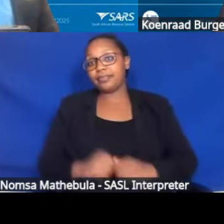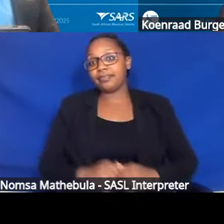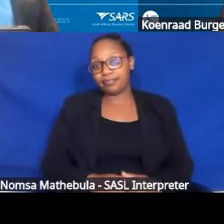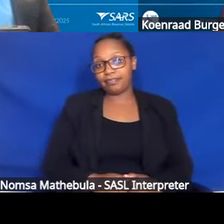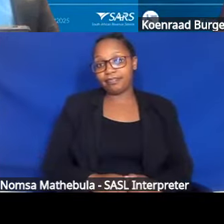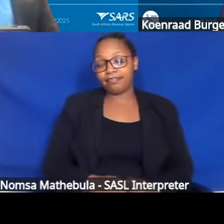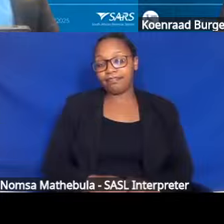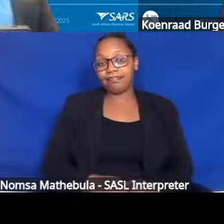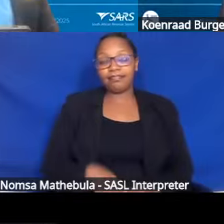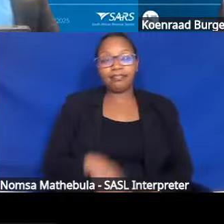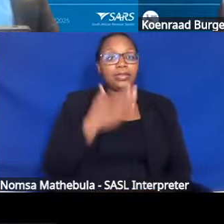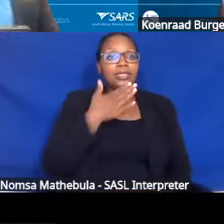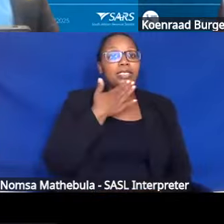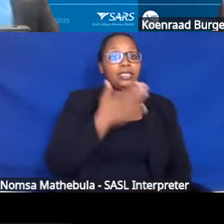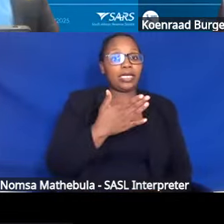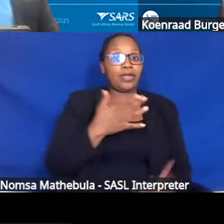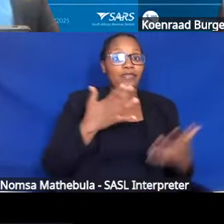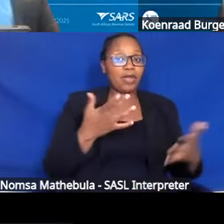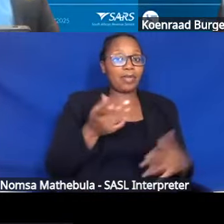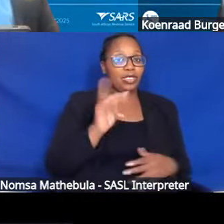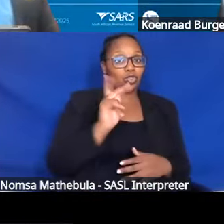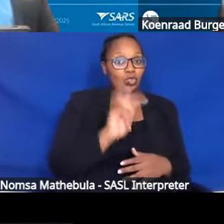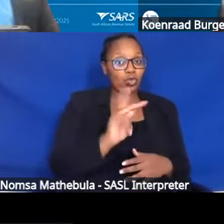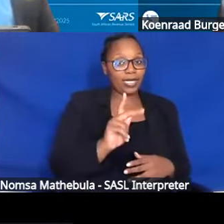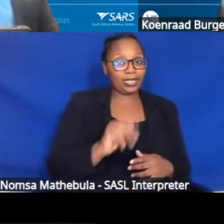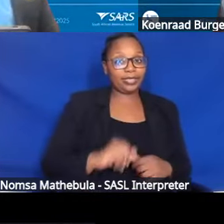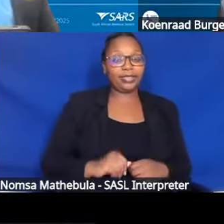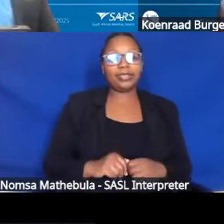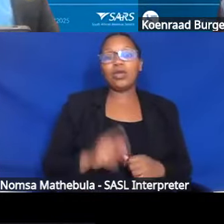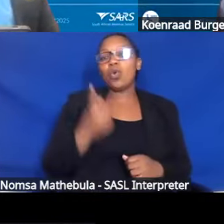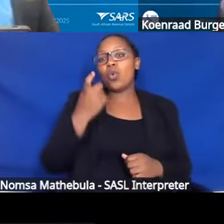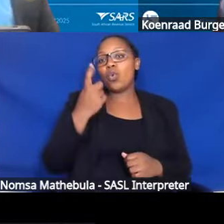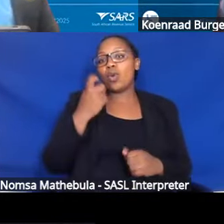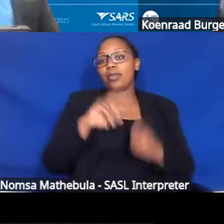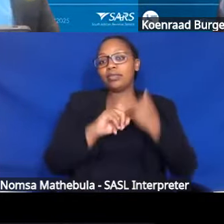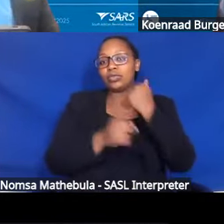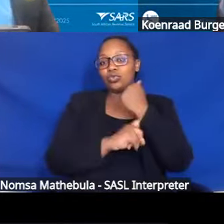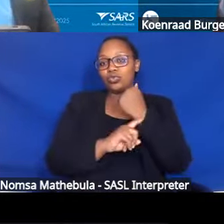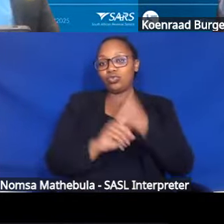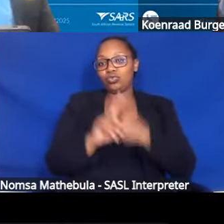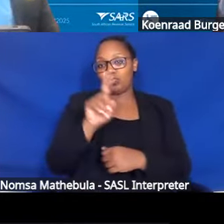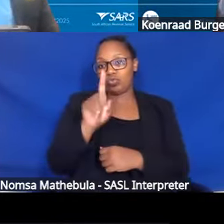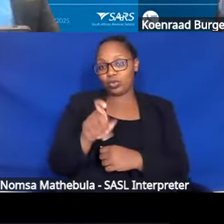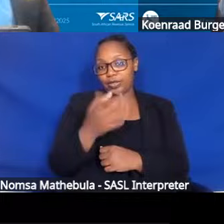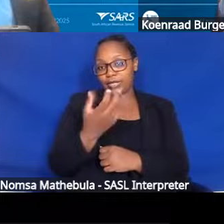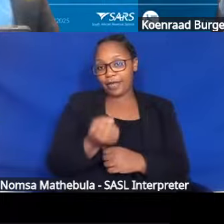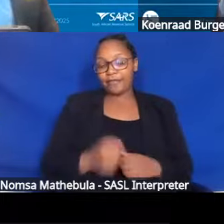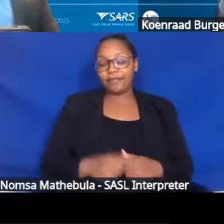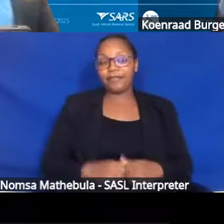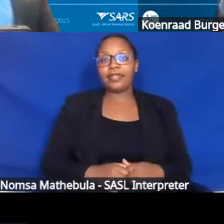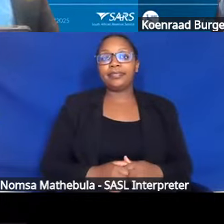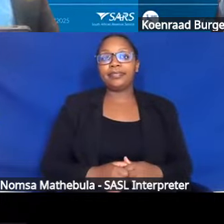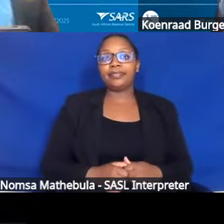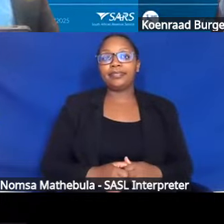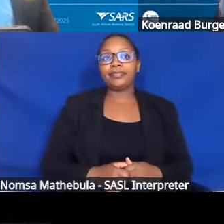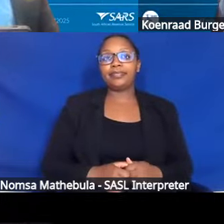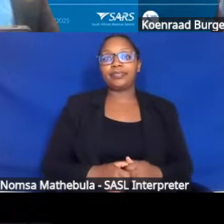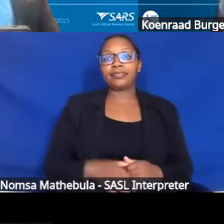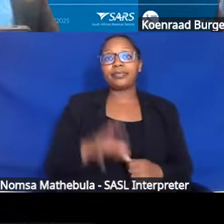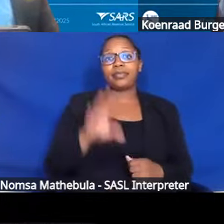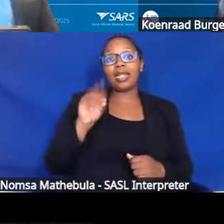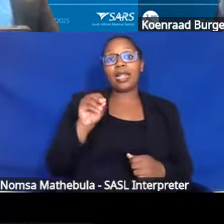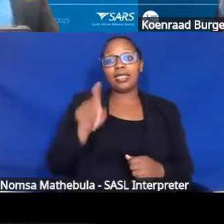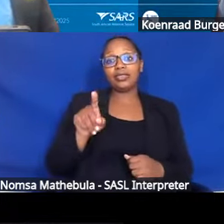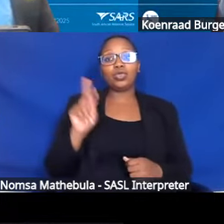Thank you very much, Kunrat. We have one question left here, which Kunrat, I would also like for